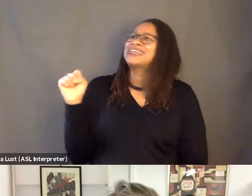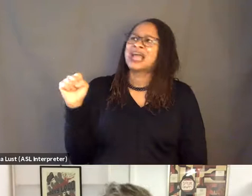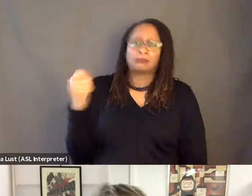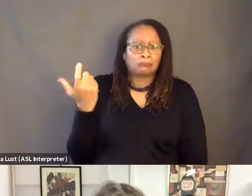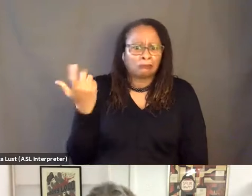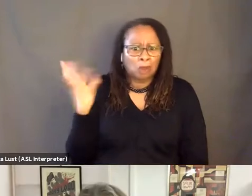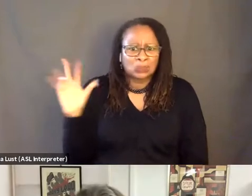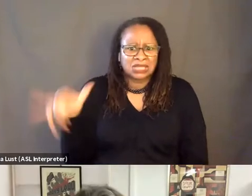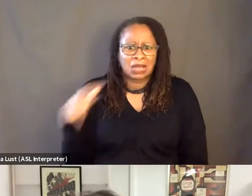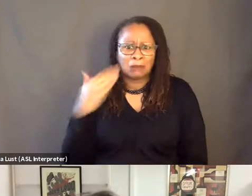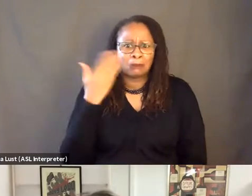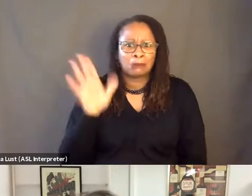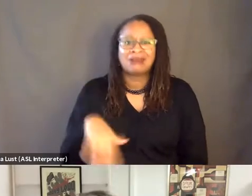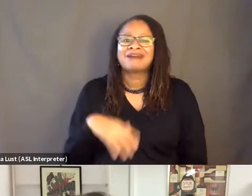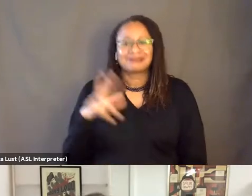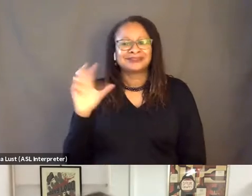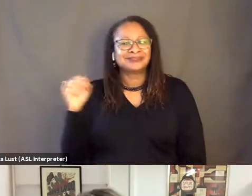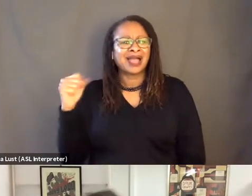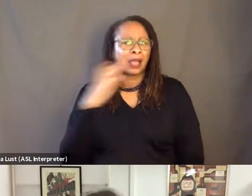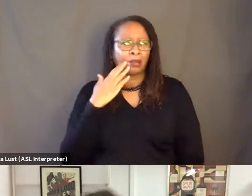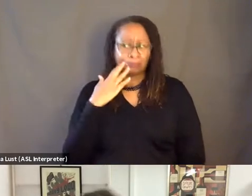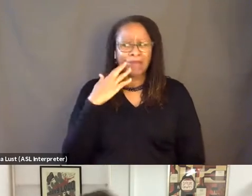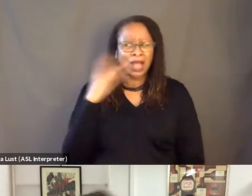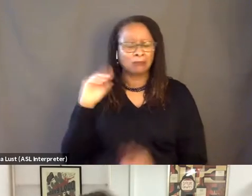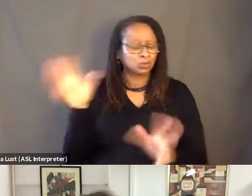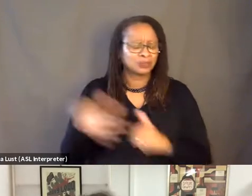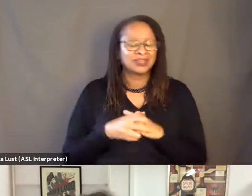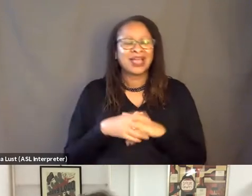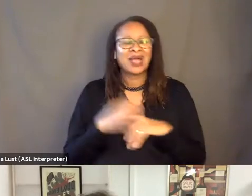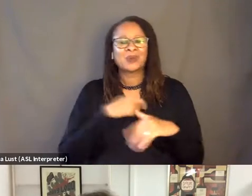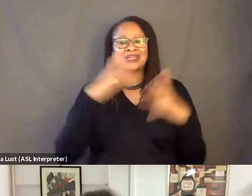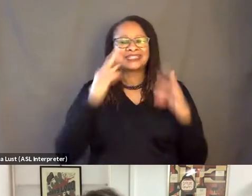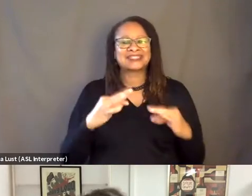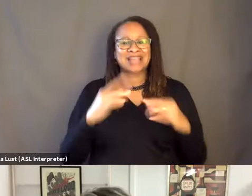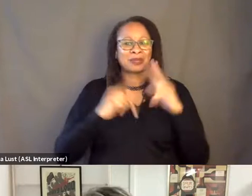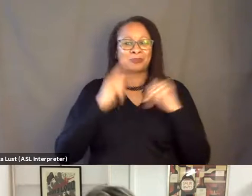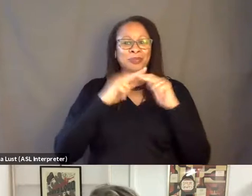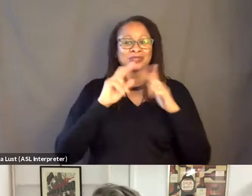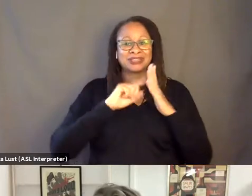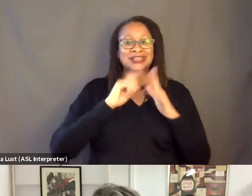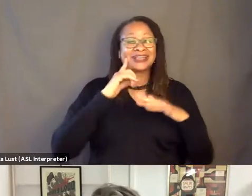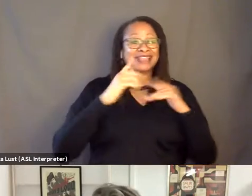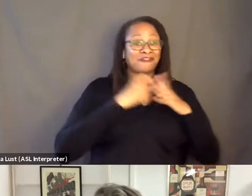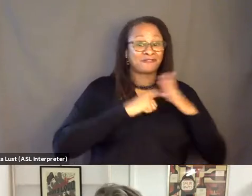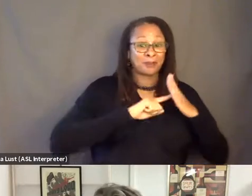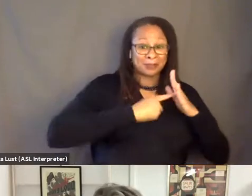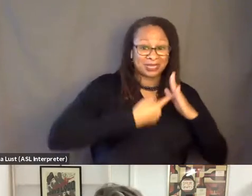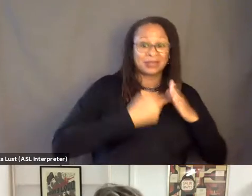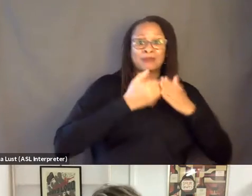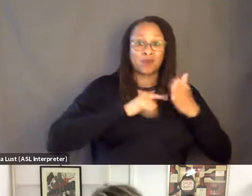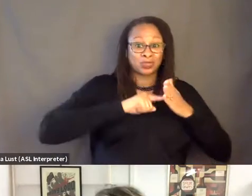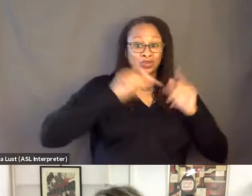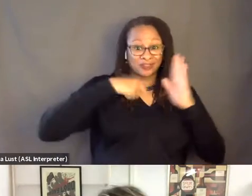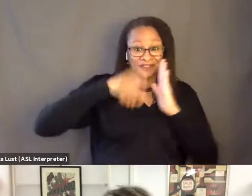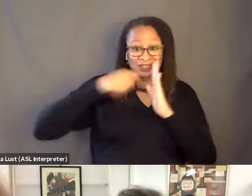thing. So we decided to really build the sound from the beginning, even before we started shooting, in